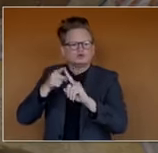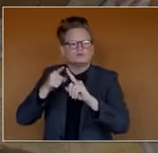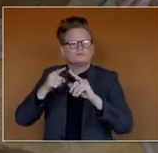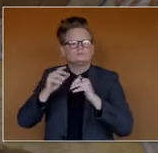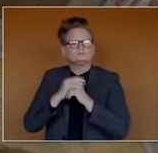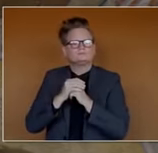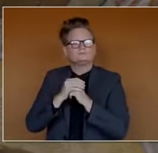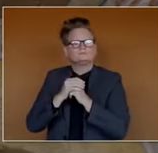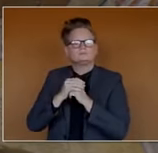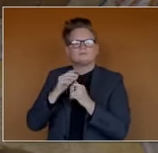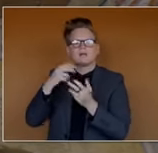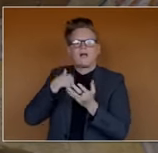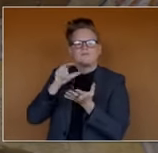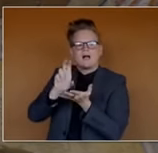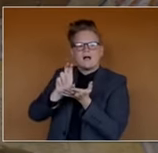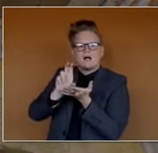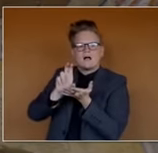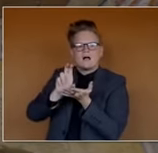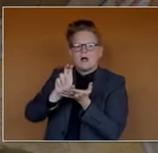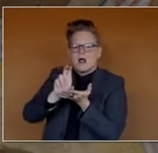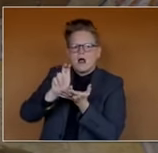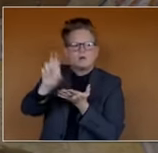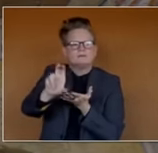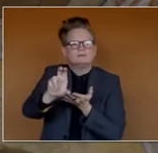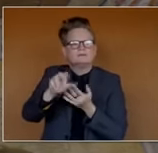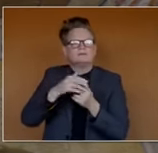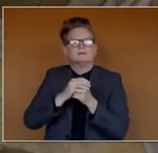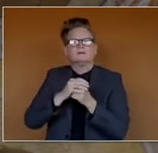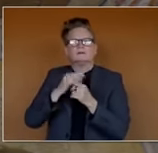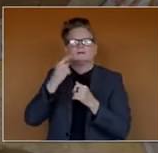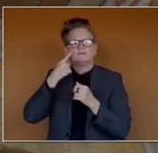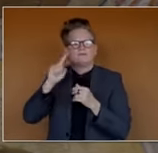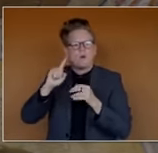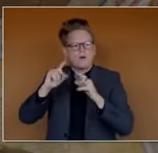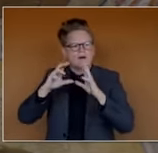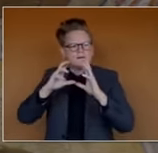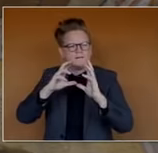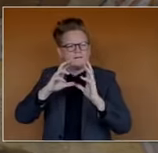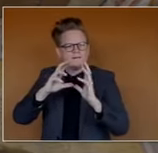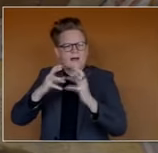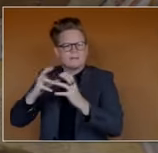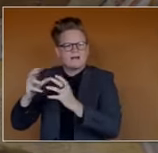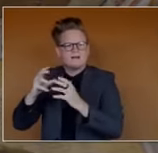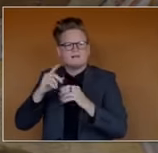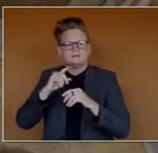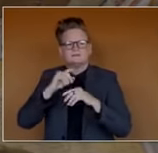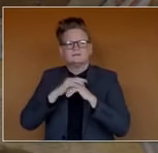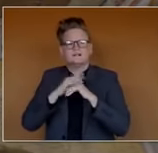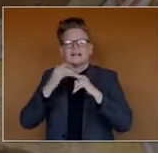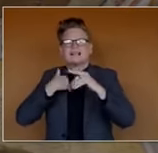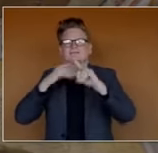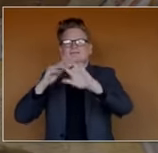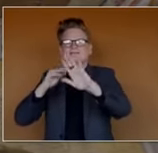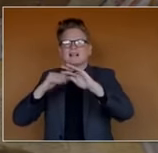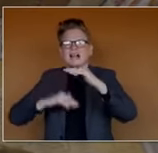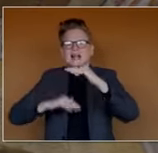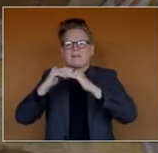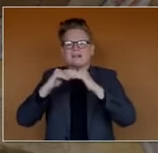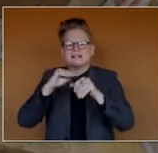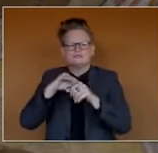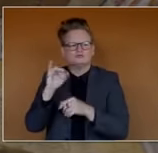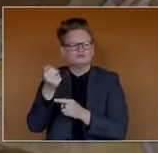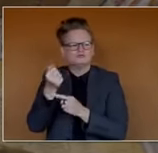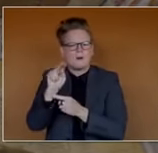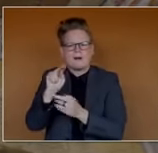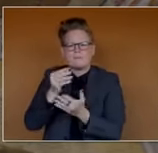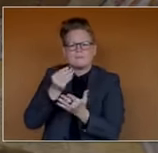or does it have to be per capita equally? Yeah, we talked about the GAN limit in January and the budget presentation. It's likely